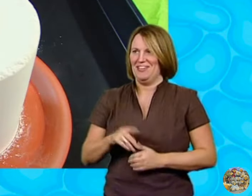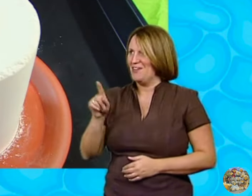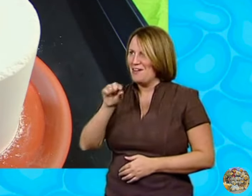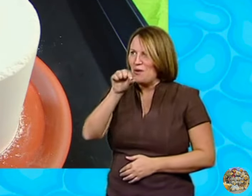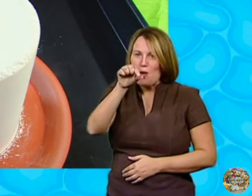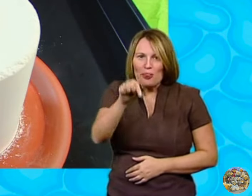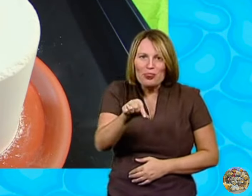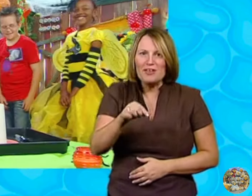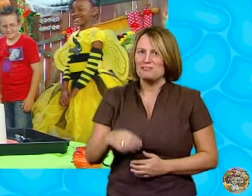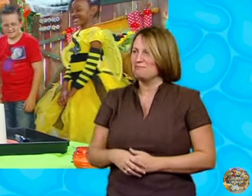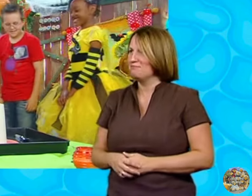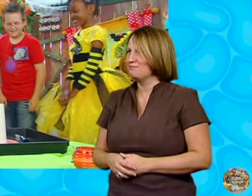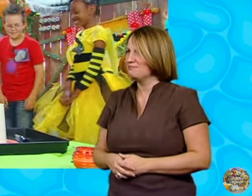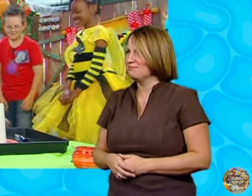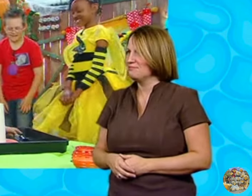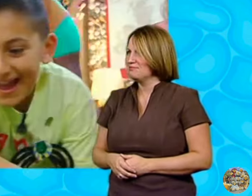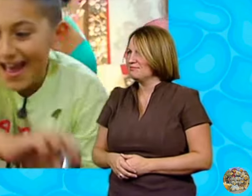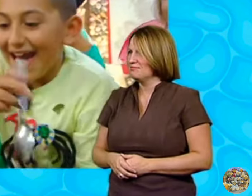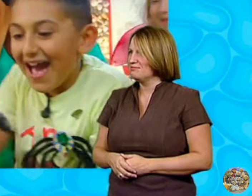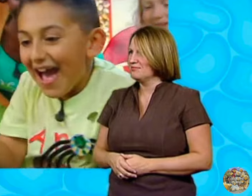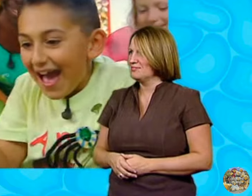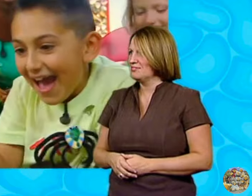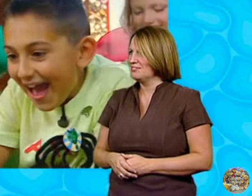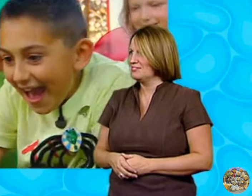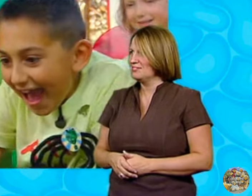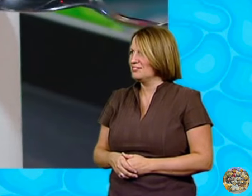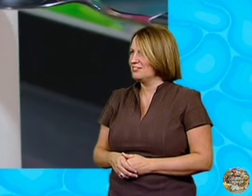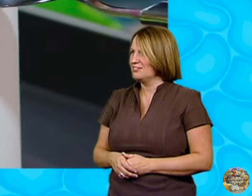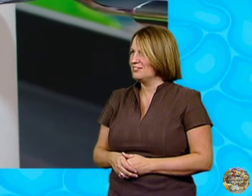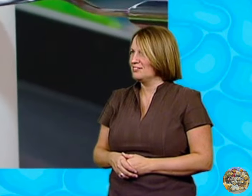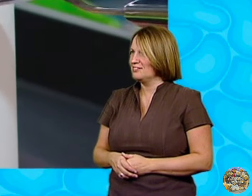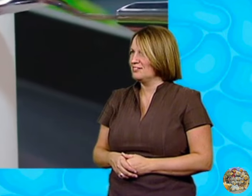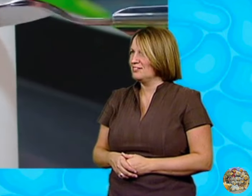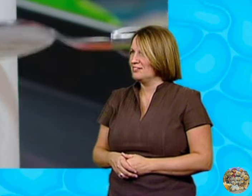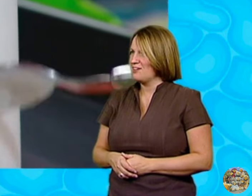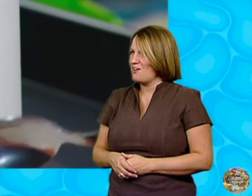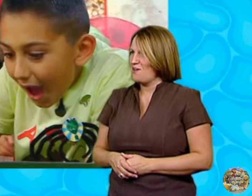Okay. Can I go first? Yes. Okay. Be careful.